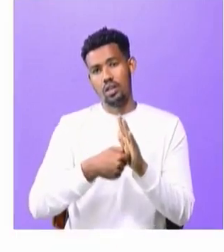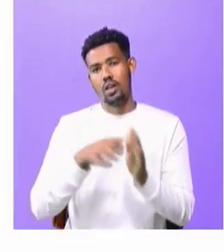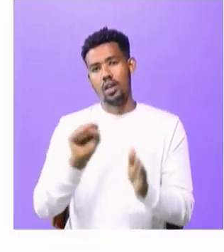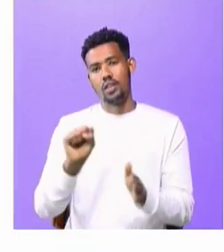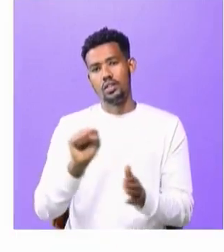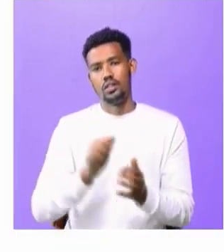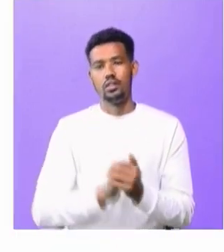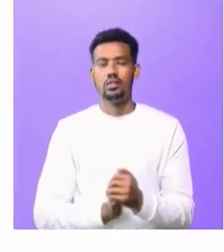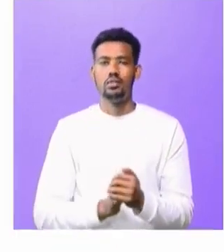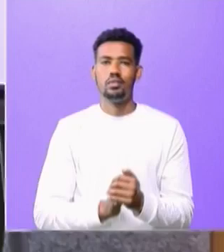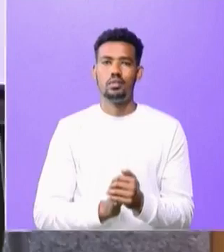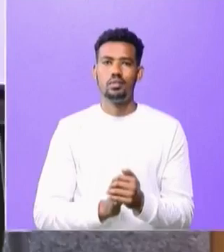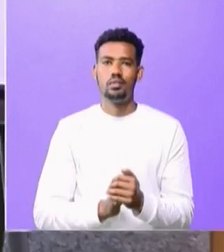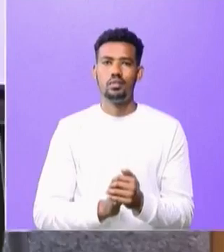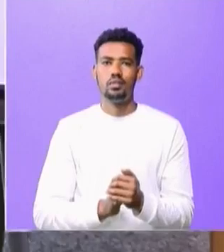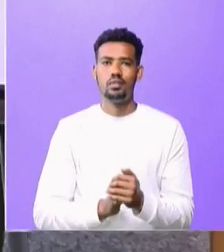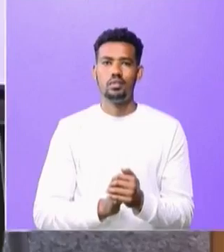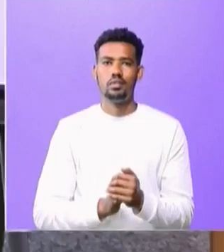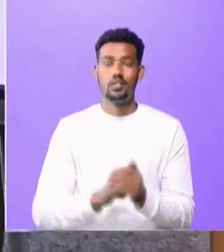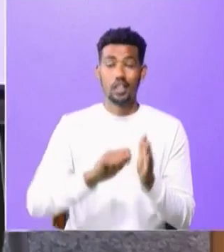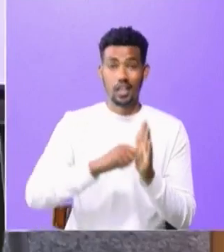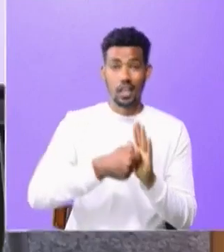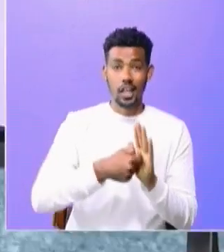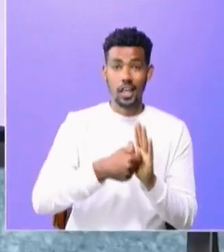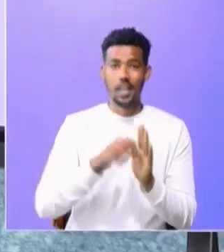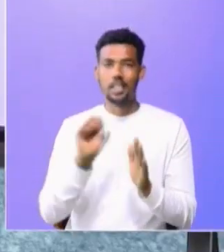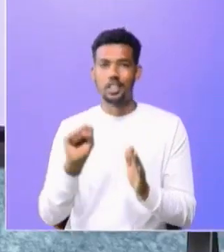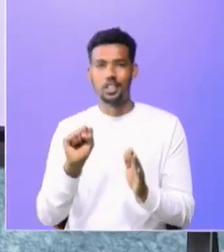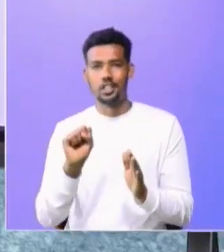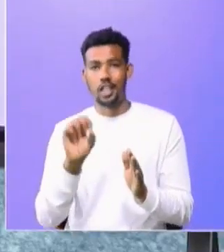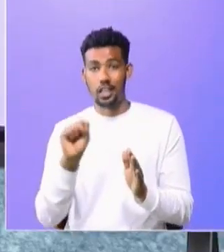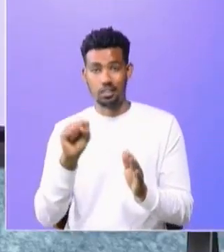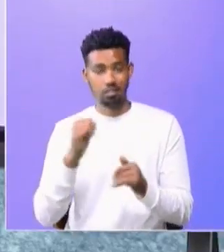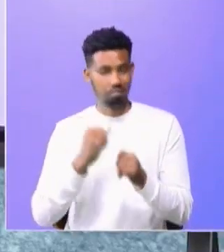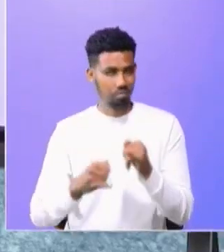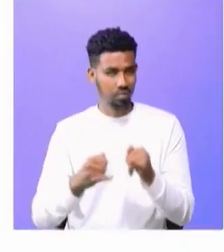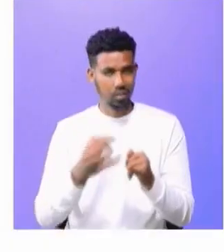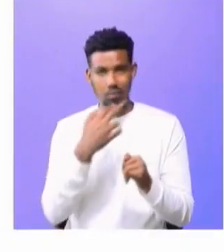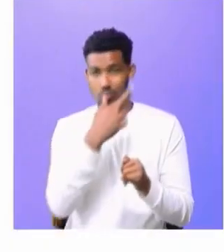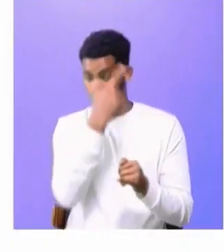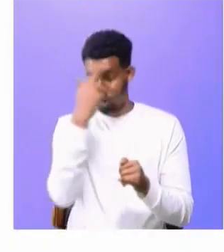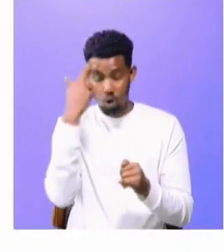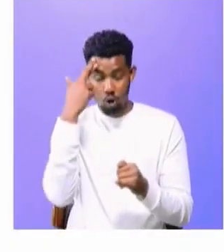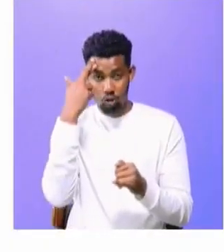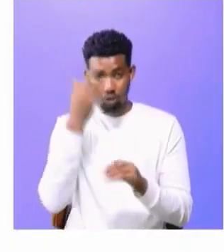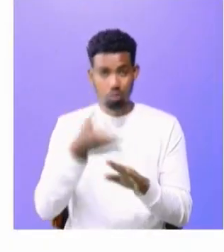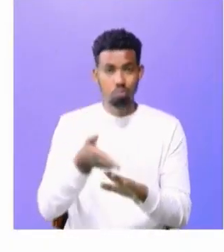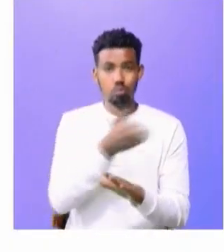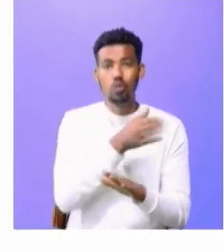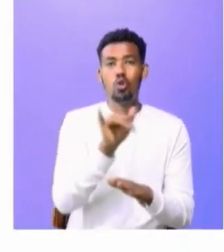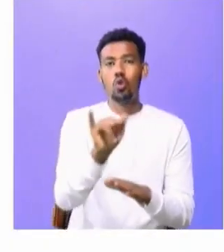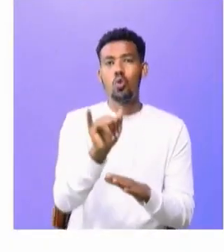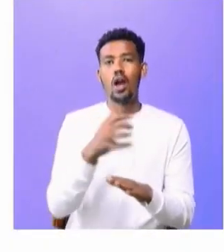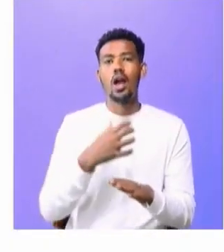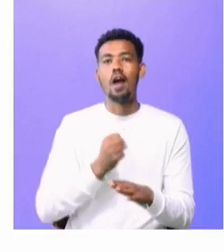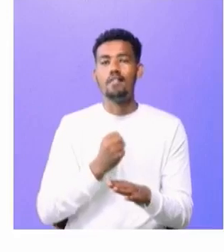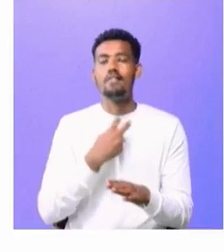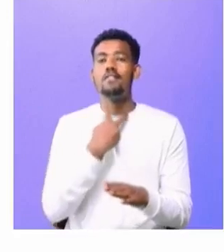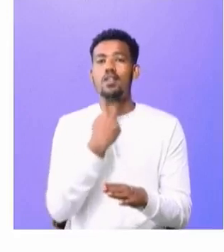keys, key, keys. And also there is another more example,